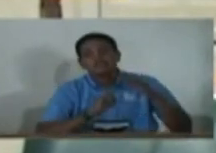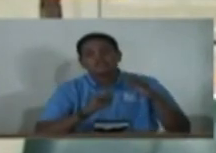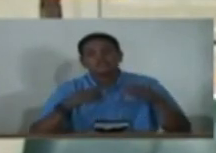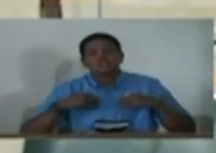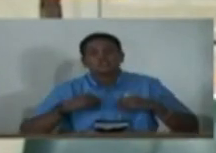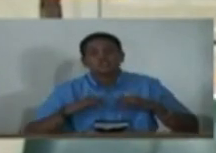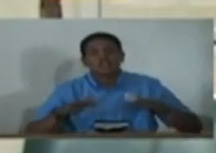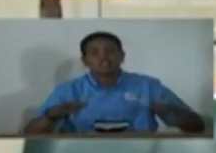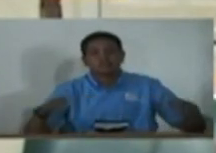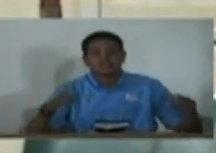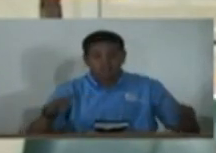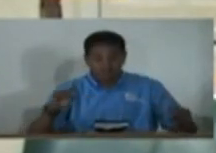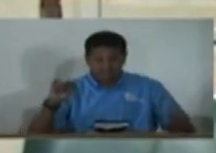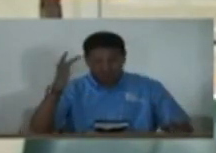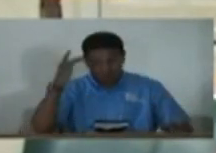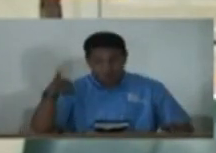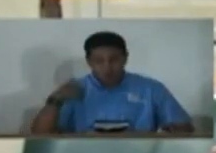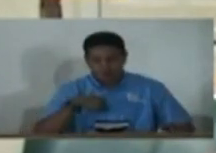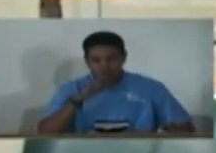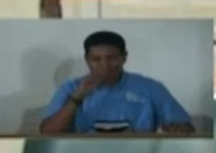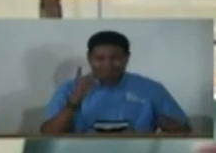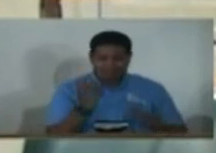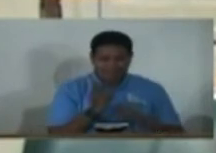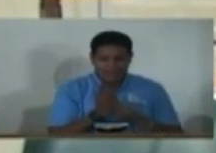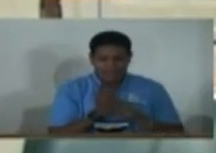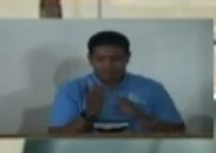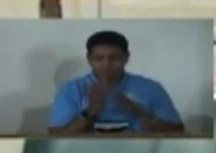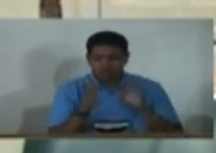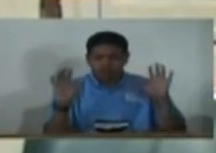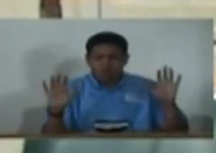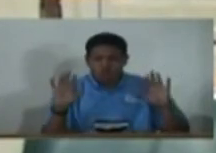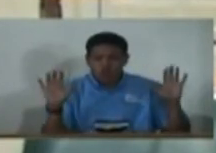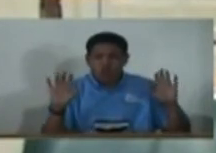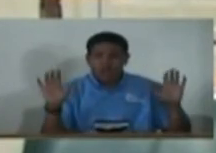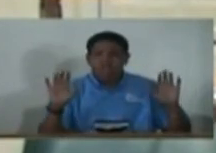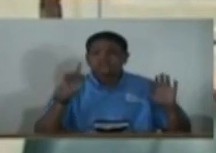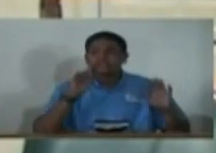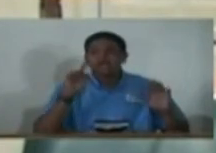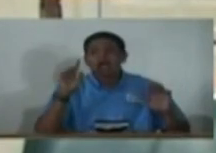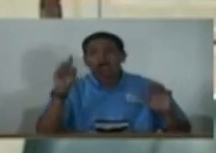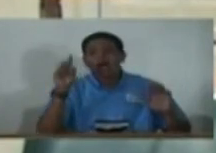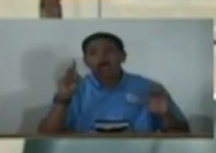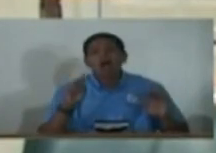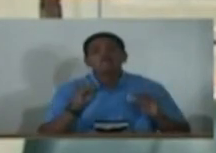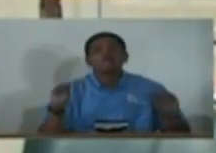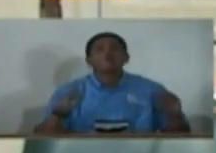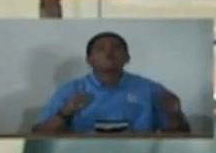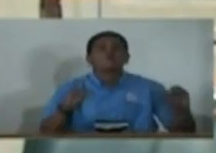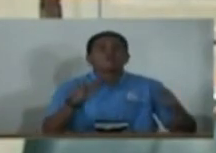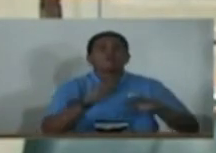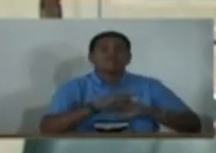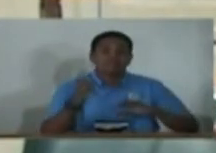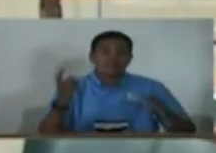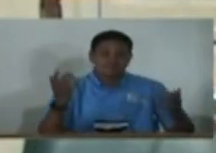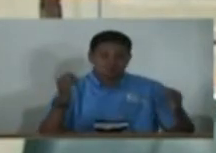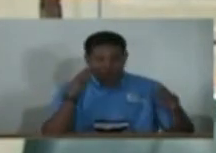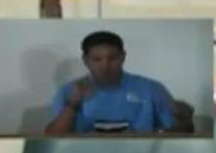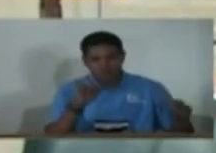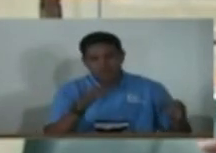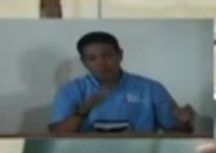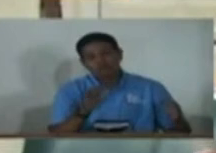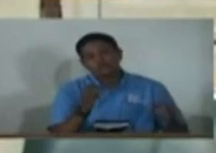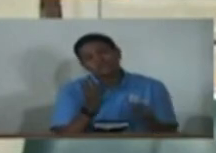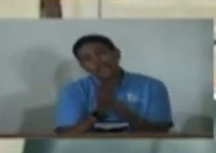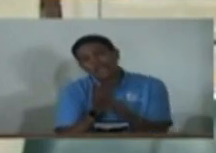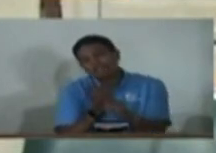transmission. And that is why we have kind of kept Sunday as a half no movement day, if you want to look at it like that, just as a